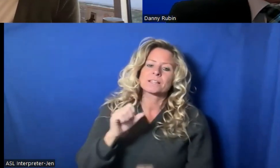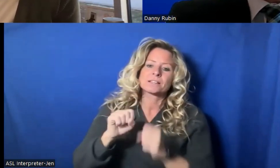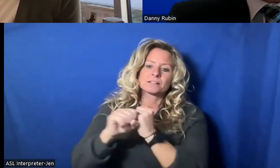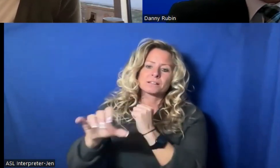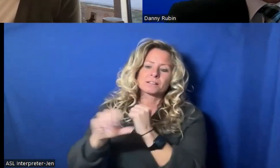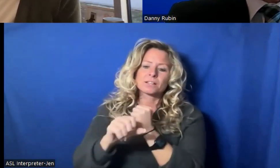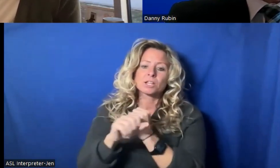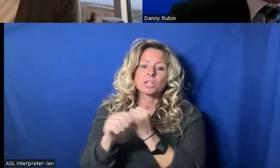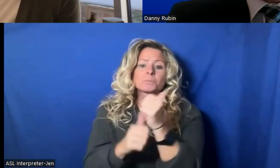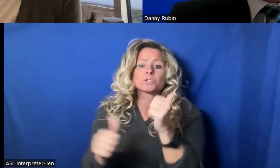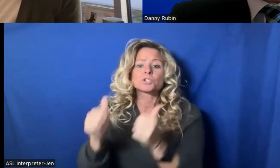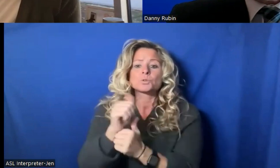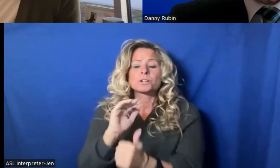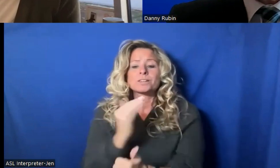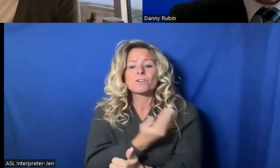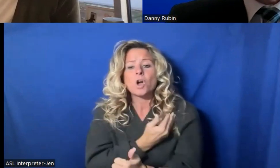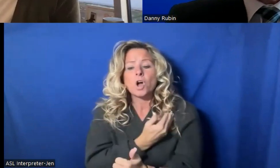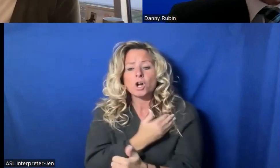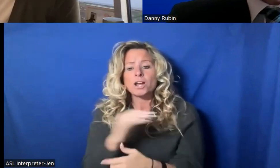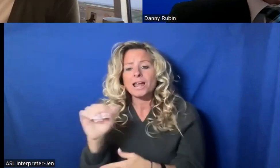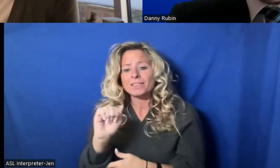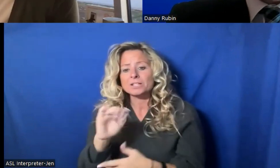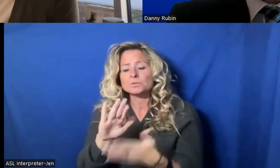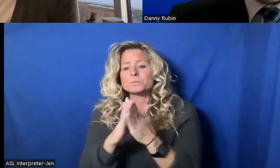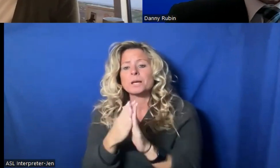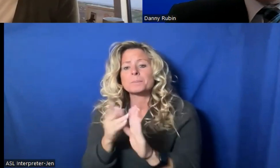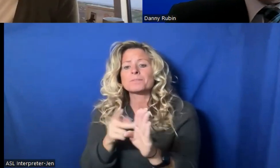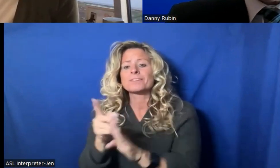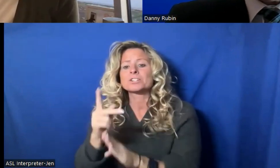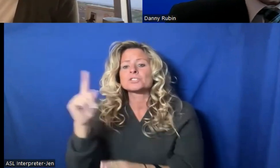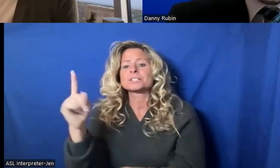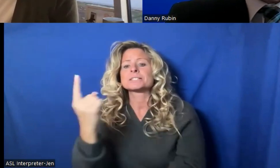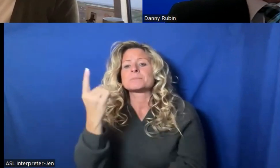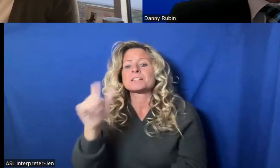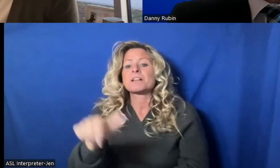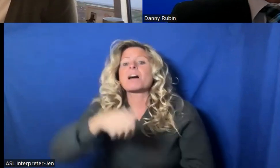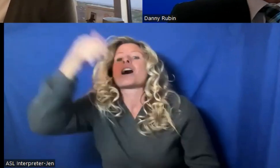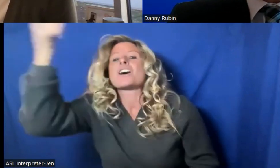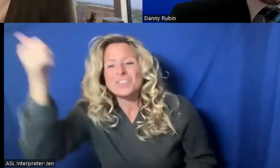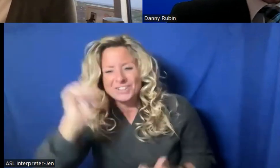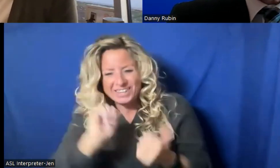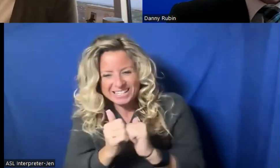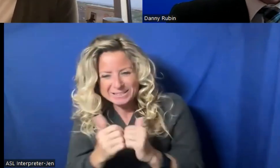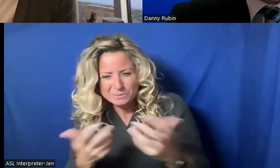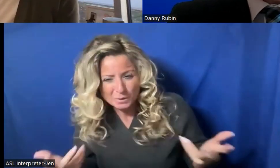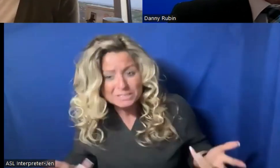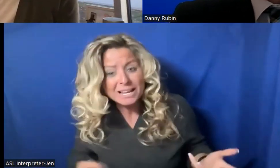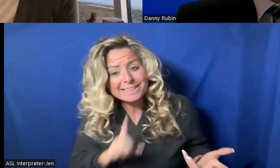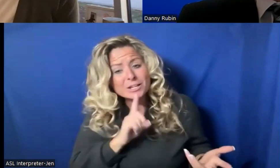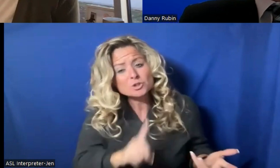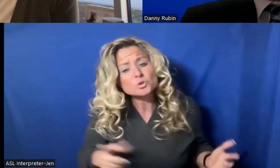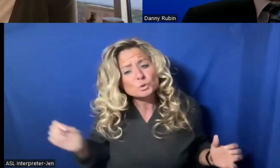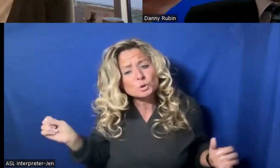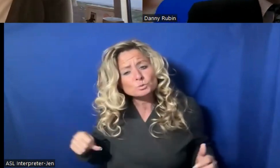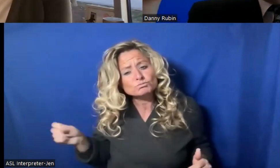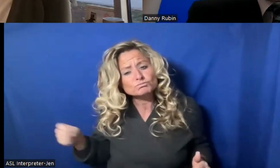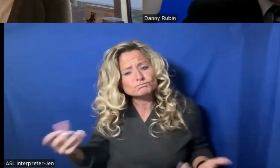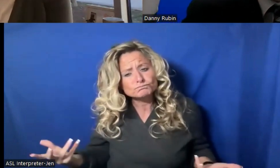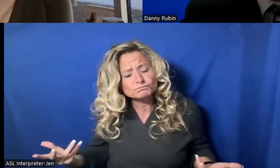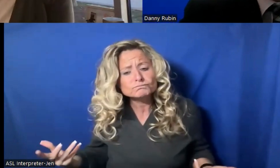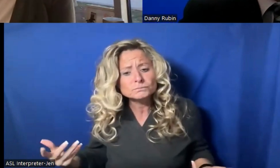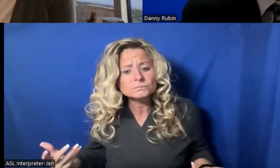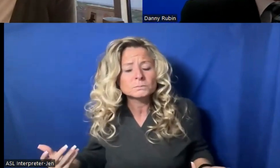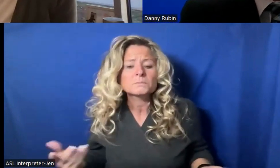the majority of our athletes will go professional in something other than sports, right? Yes. And that's true.